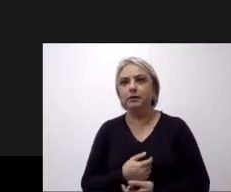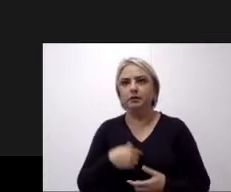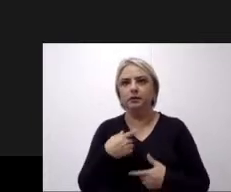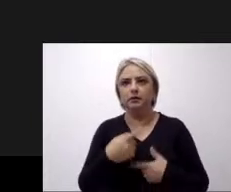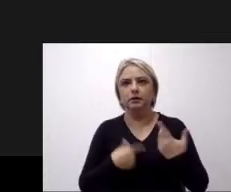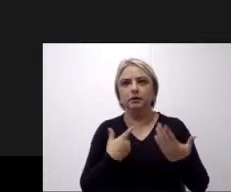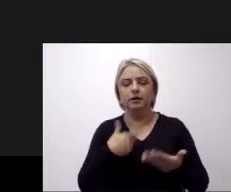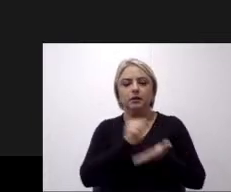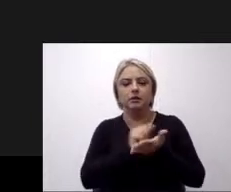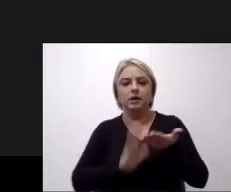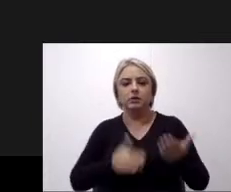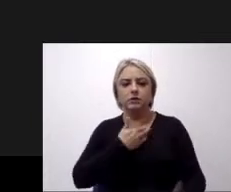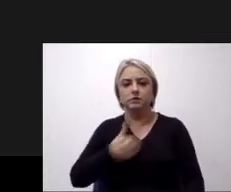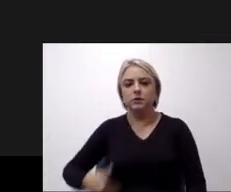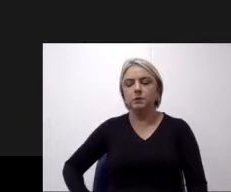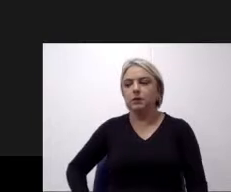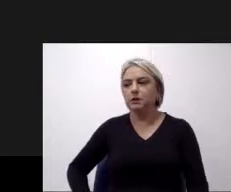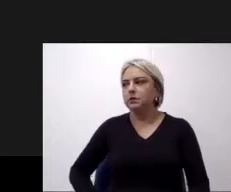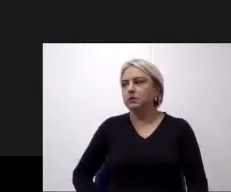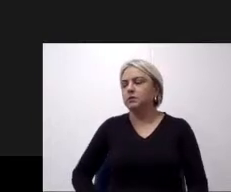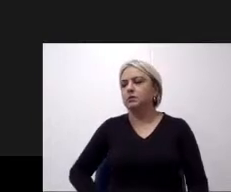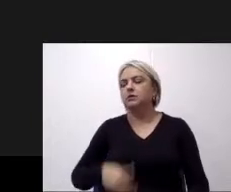France as part of the